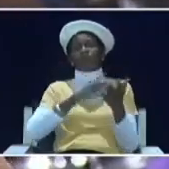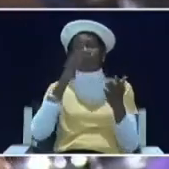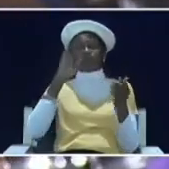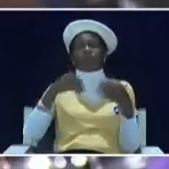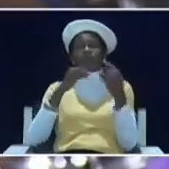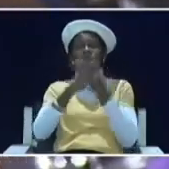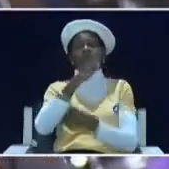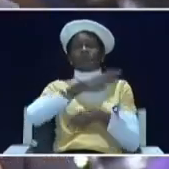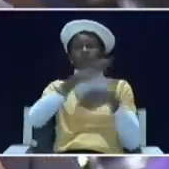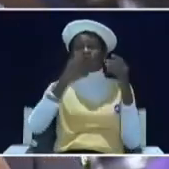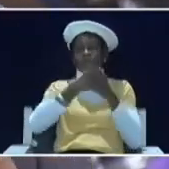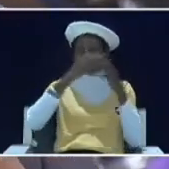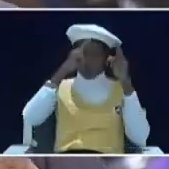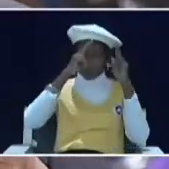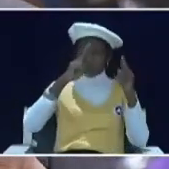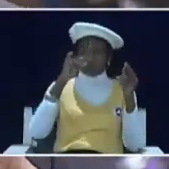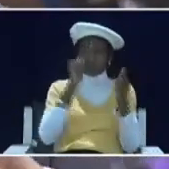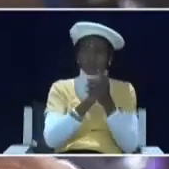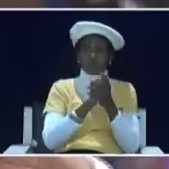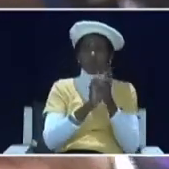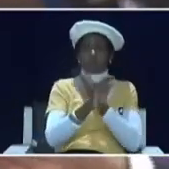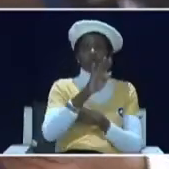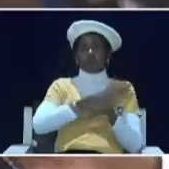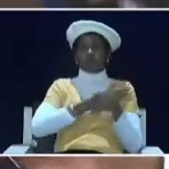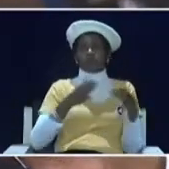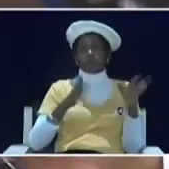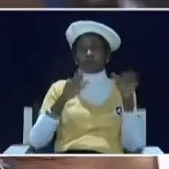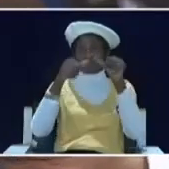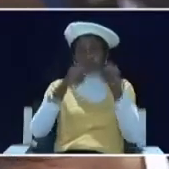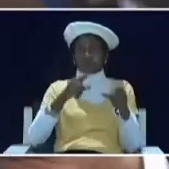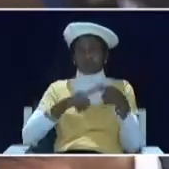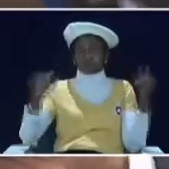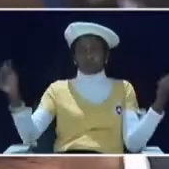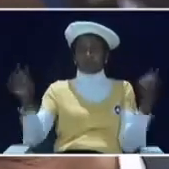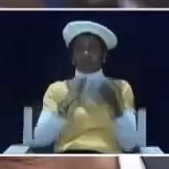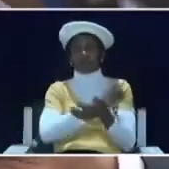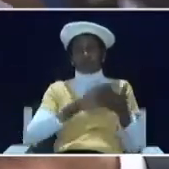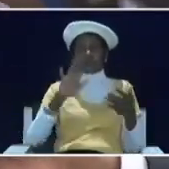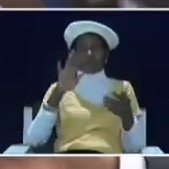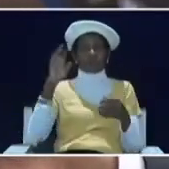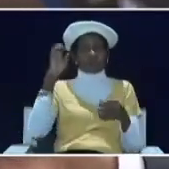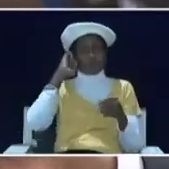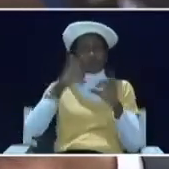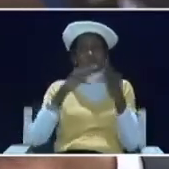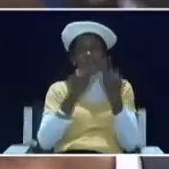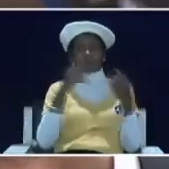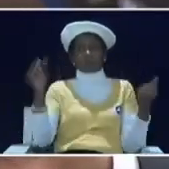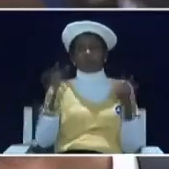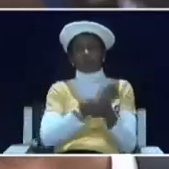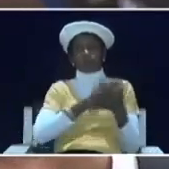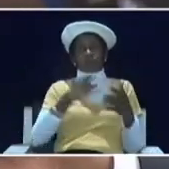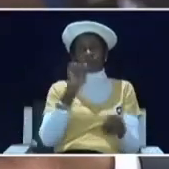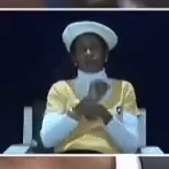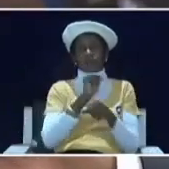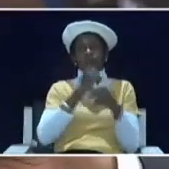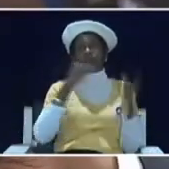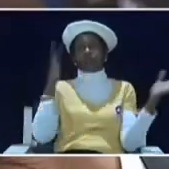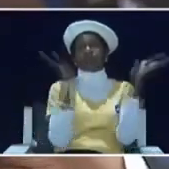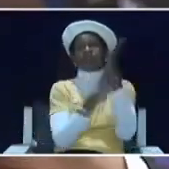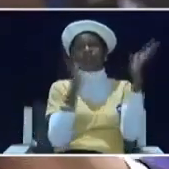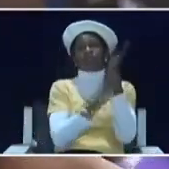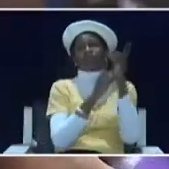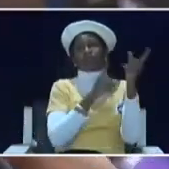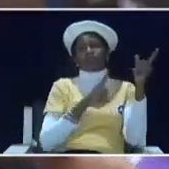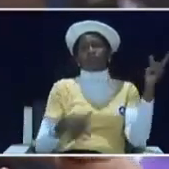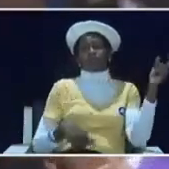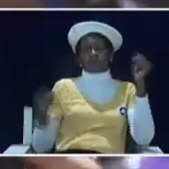God all the honor that God did not allow stagnation to destroy my family, to destroy the ministry. Praise the